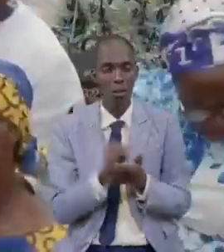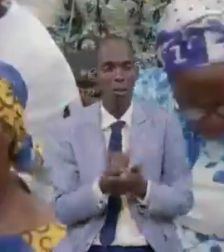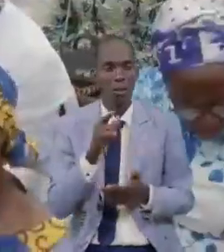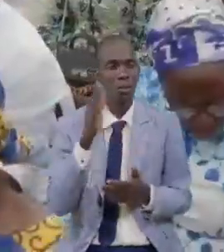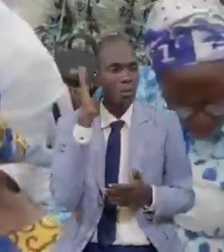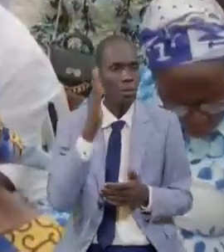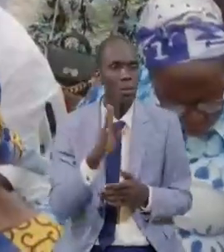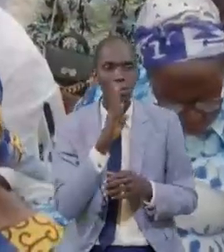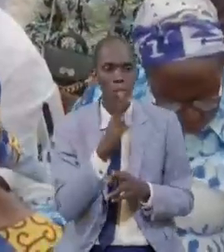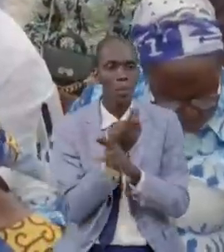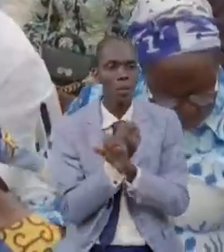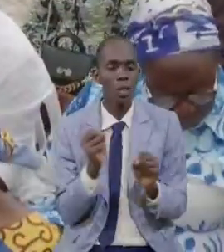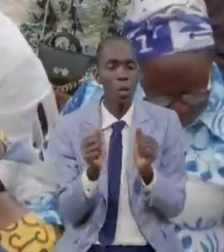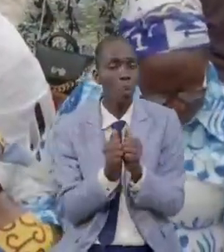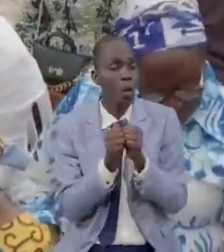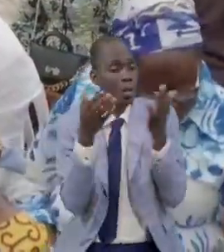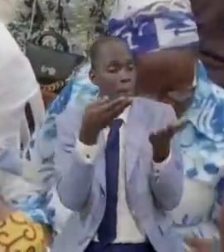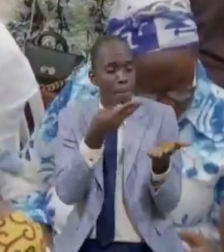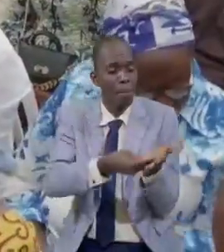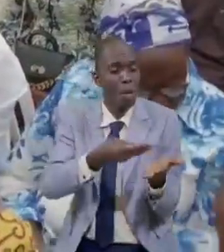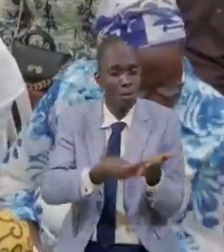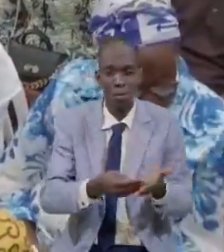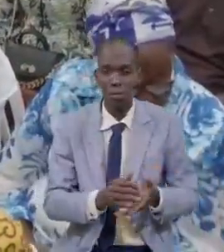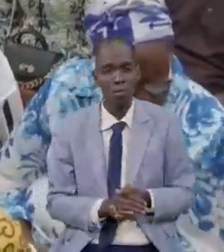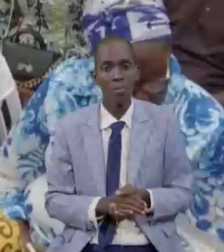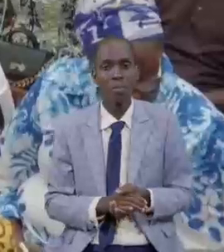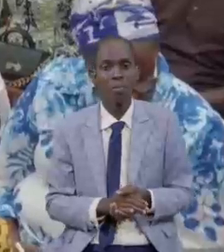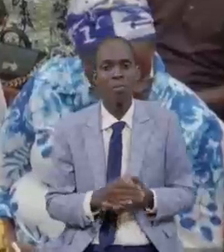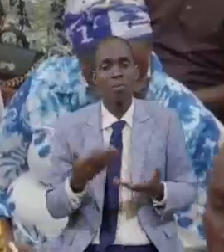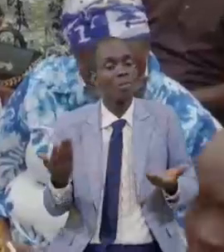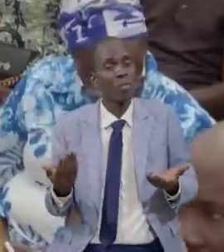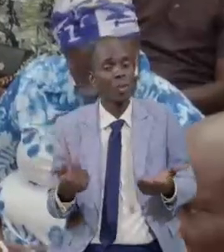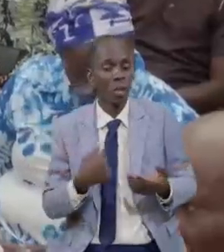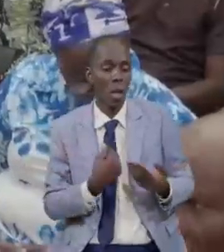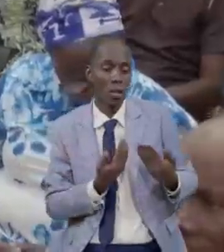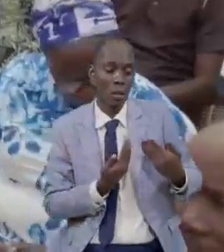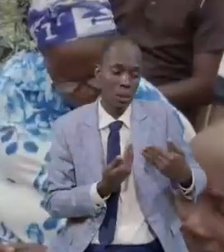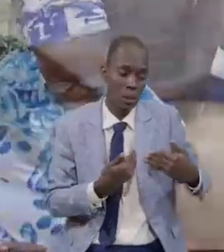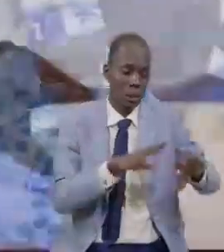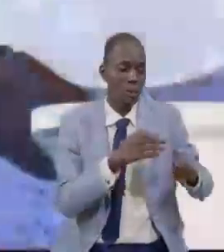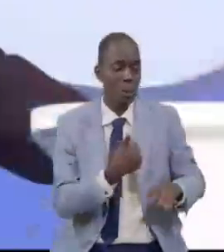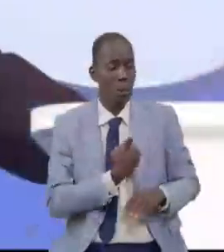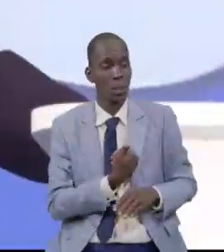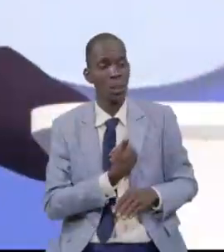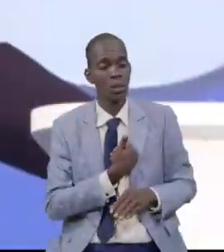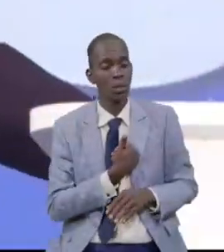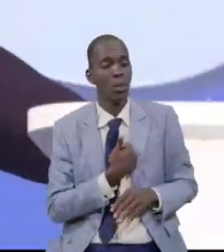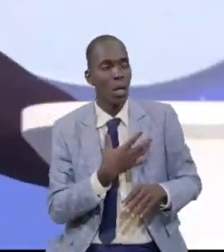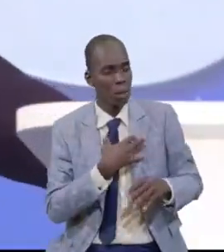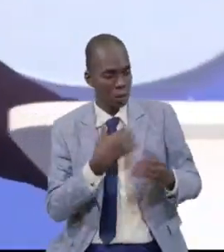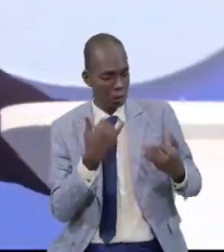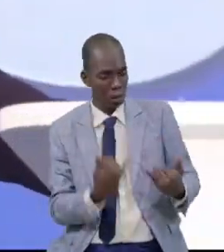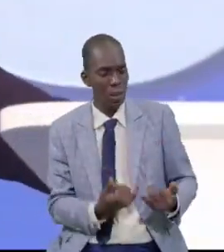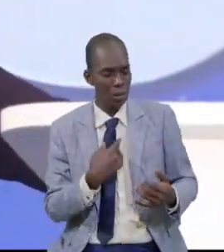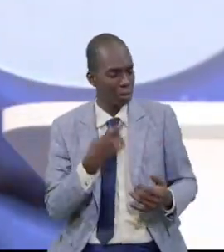money. Without money, how can I? Since I sold myself, and then now, here is my situation. How can